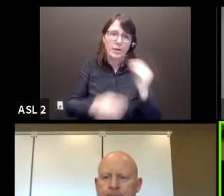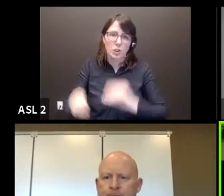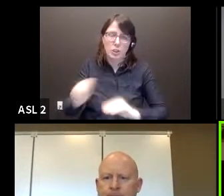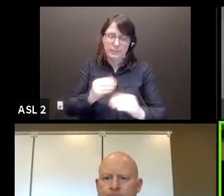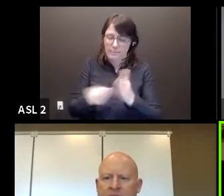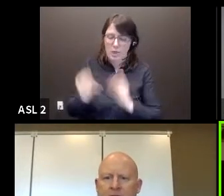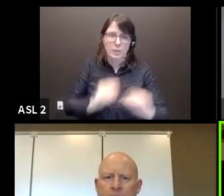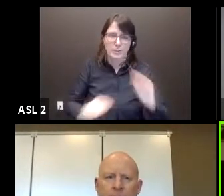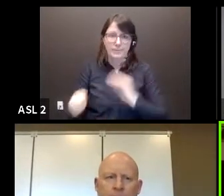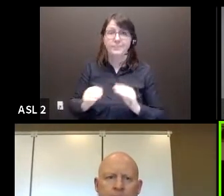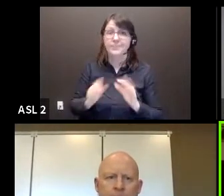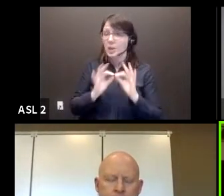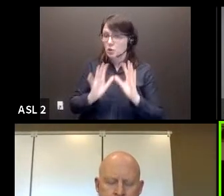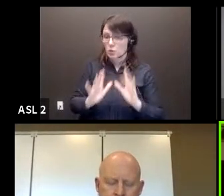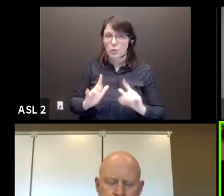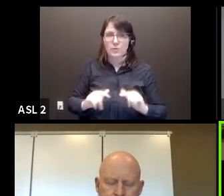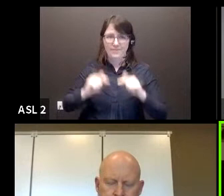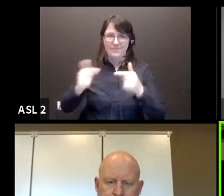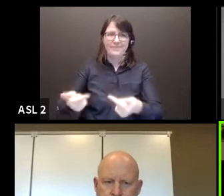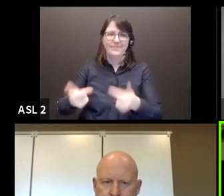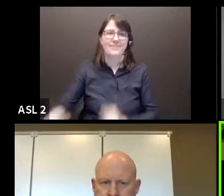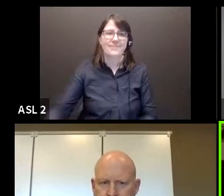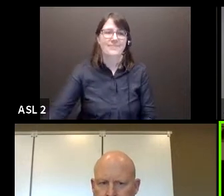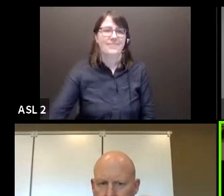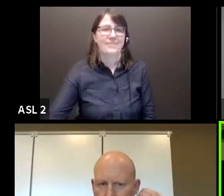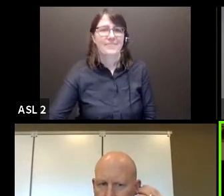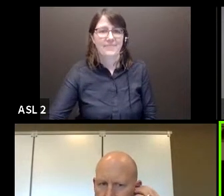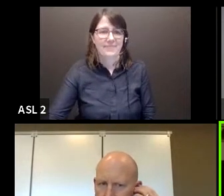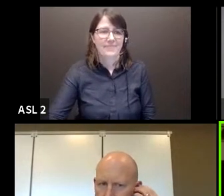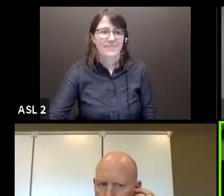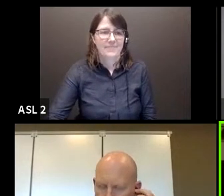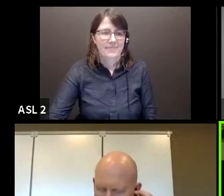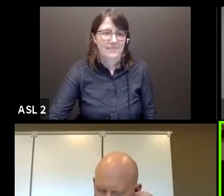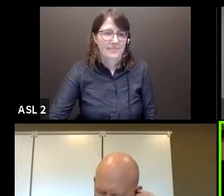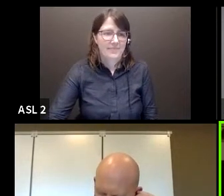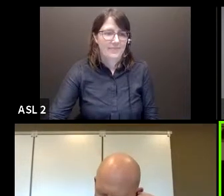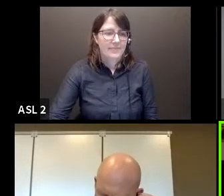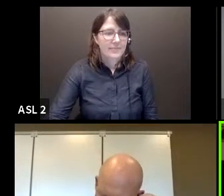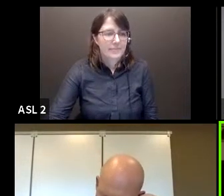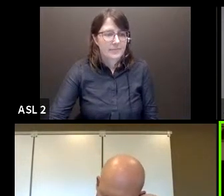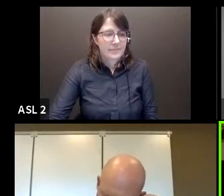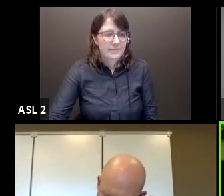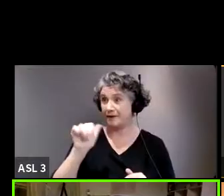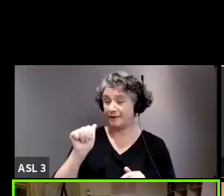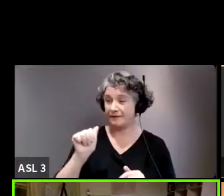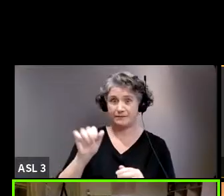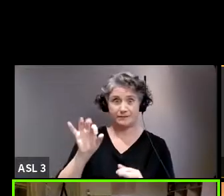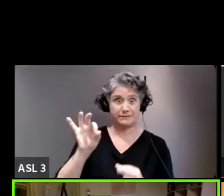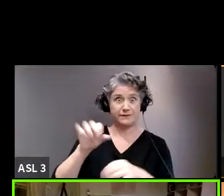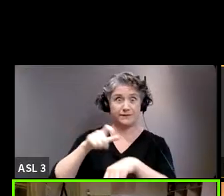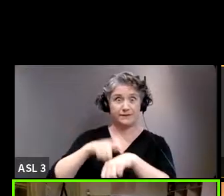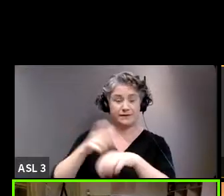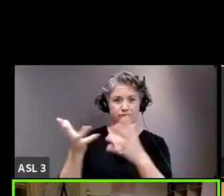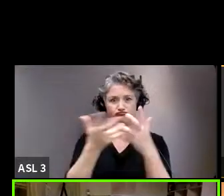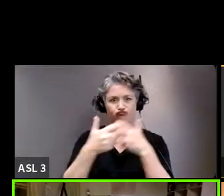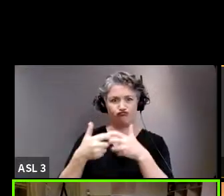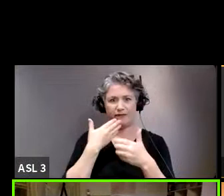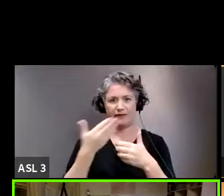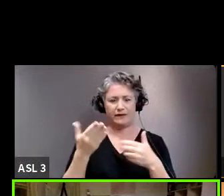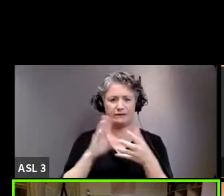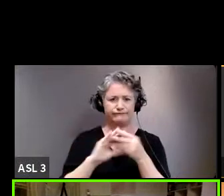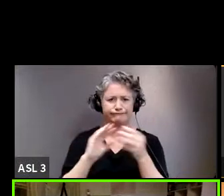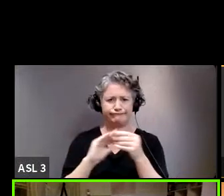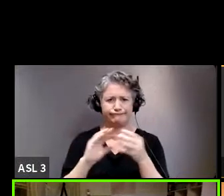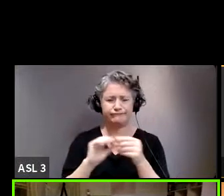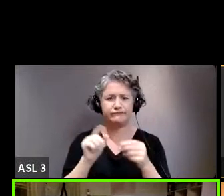thank you uh samia that was perfectly timed as well so thank you very much for that i'm just looking to see if there